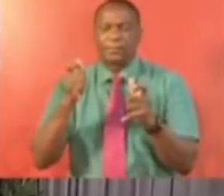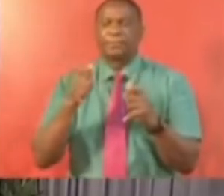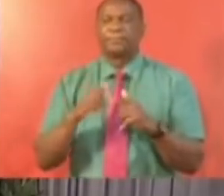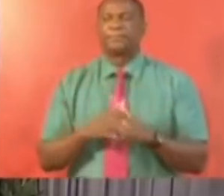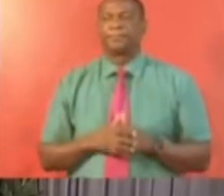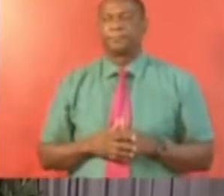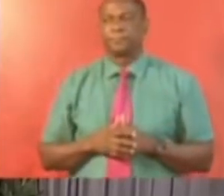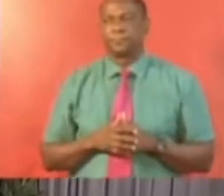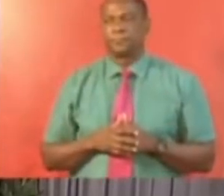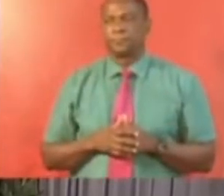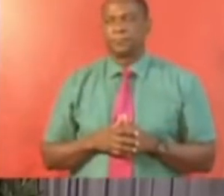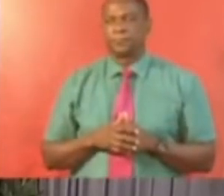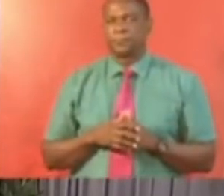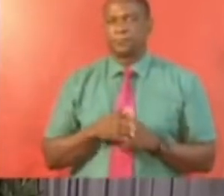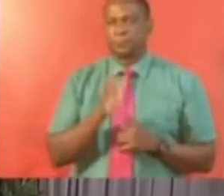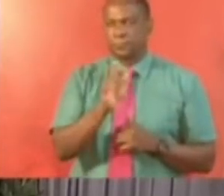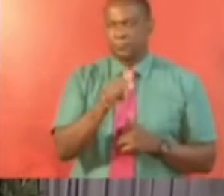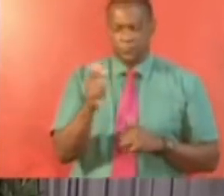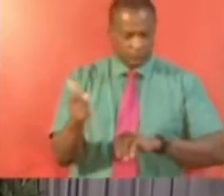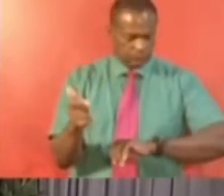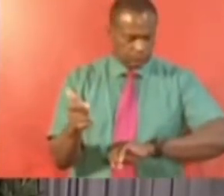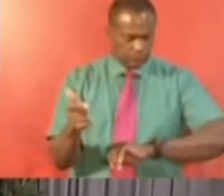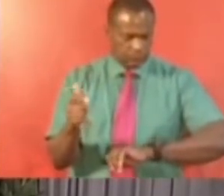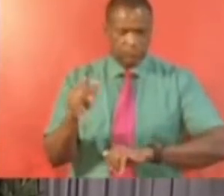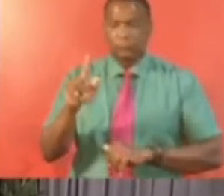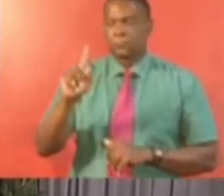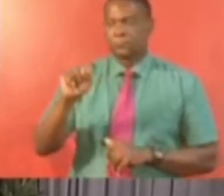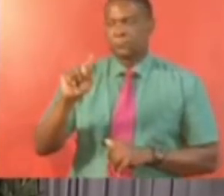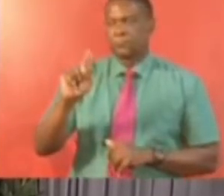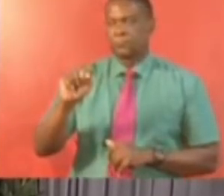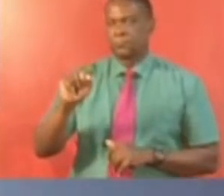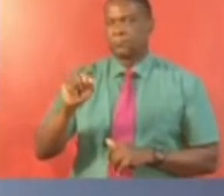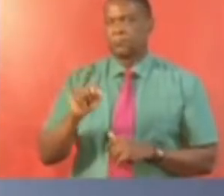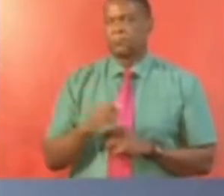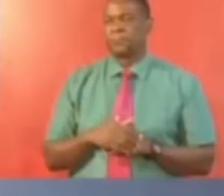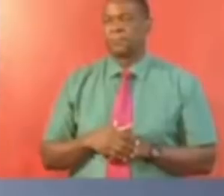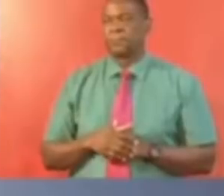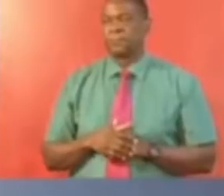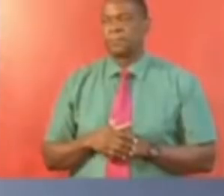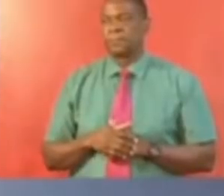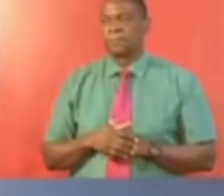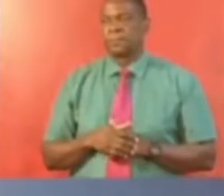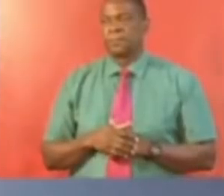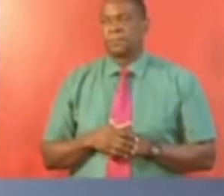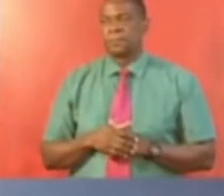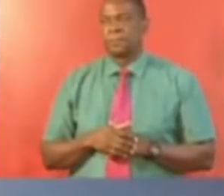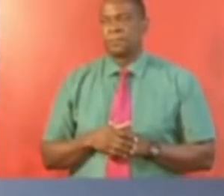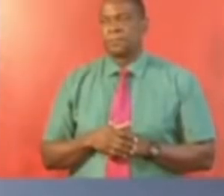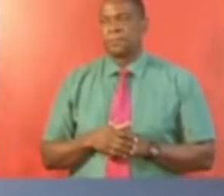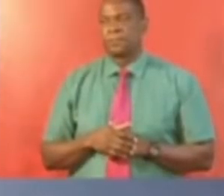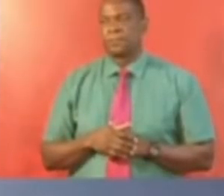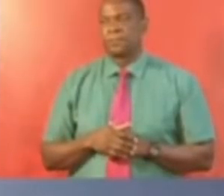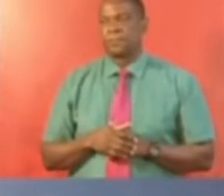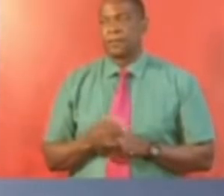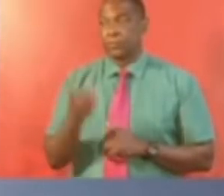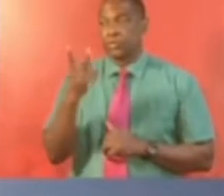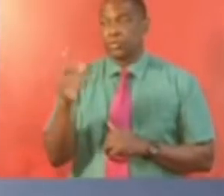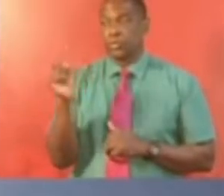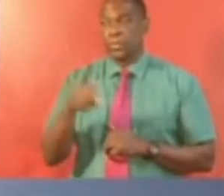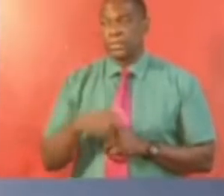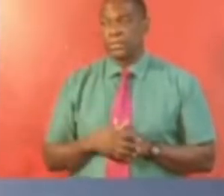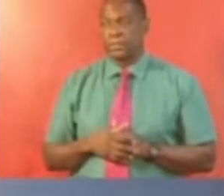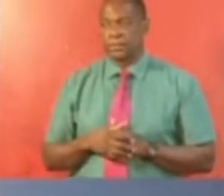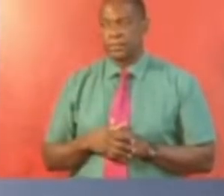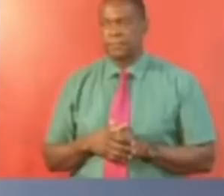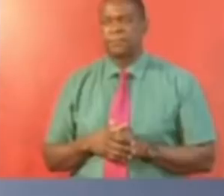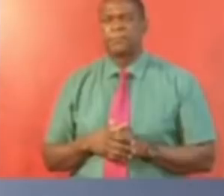TTT next. Good morning, Ian Alleyne, TTT News. I have two questions actually. In terms of the